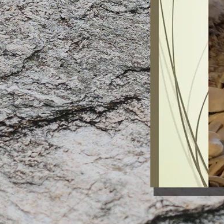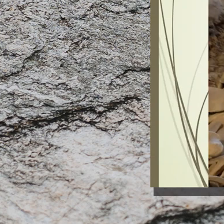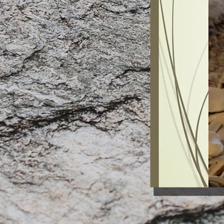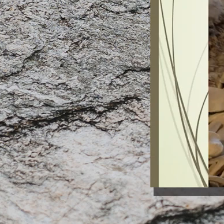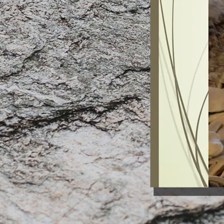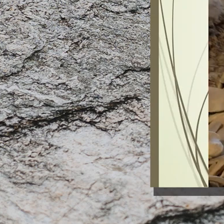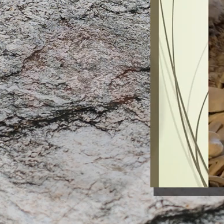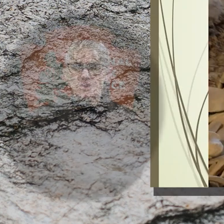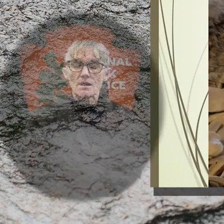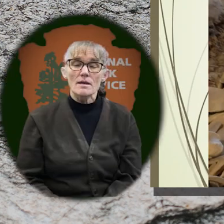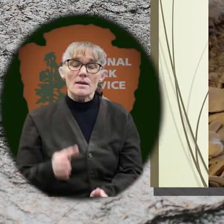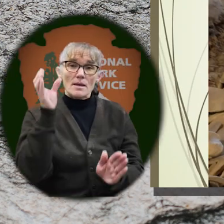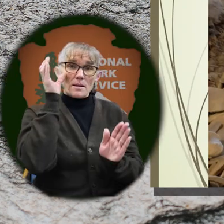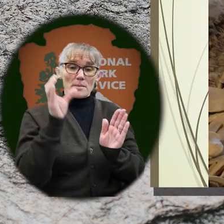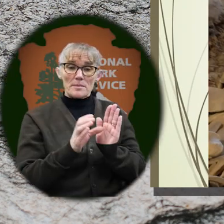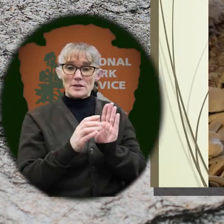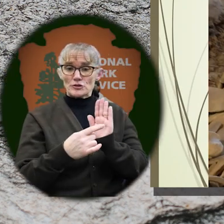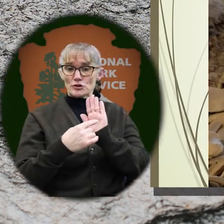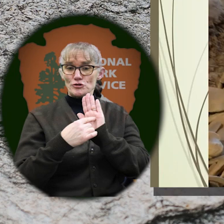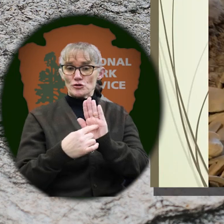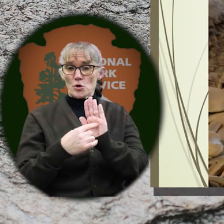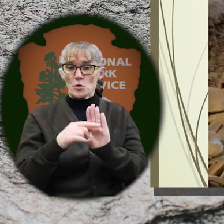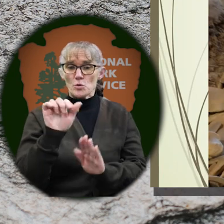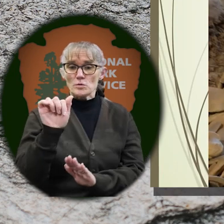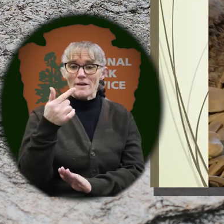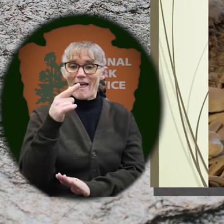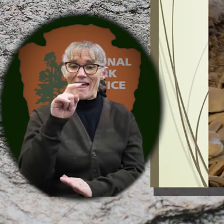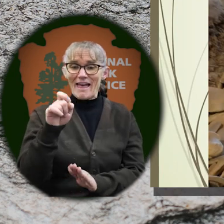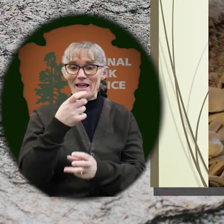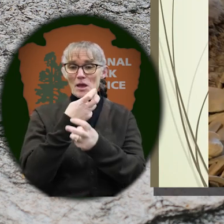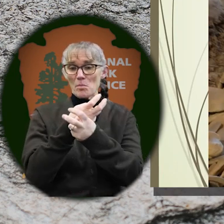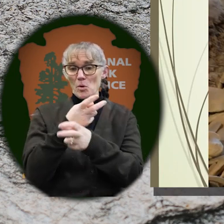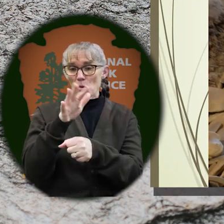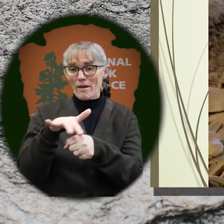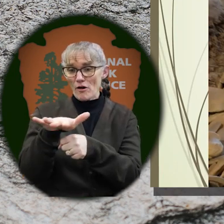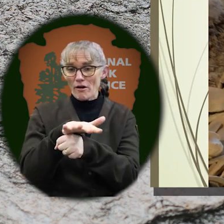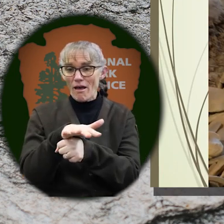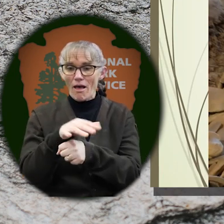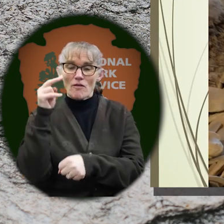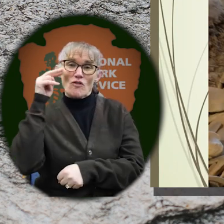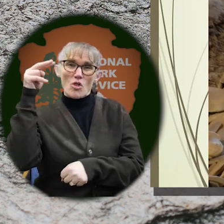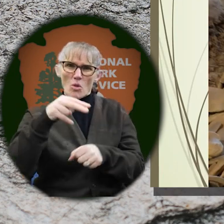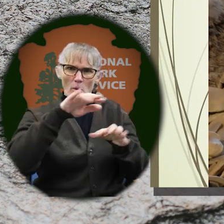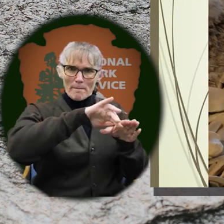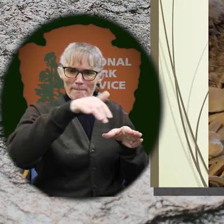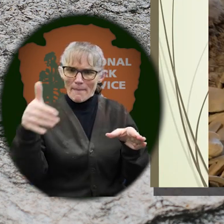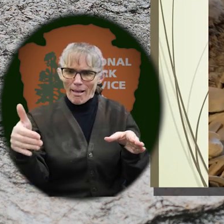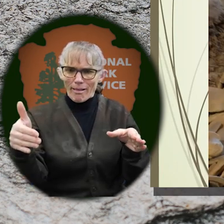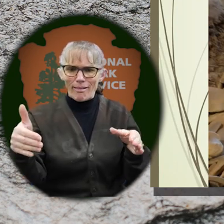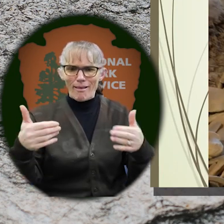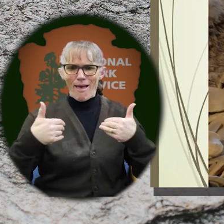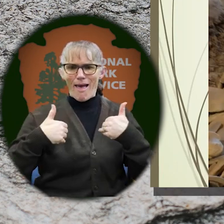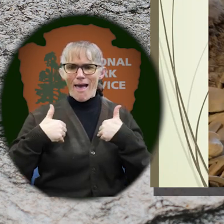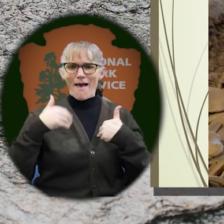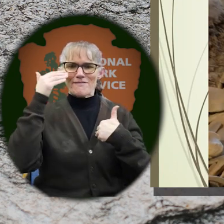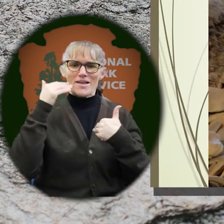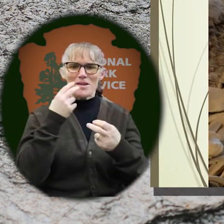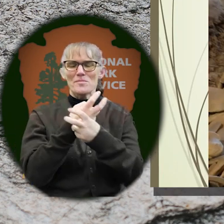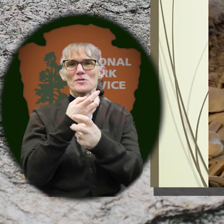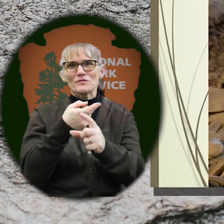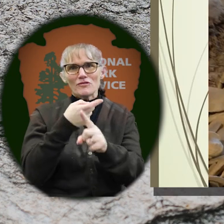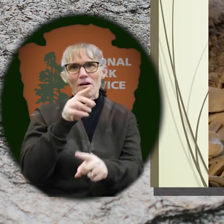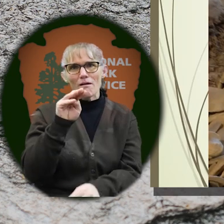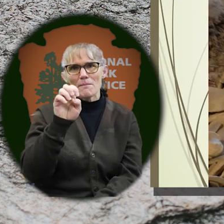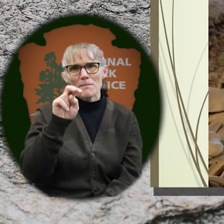fragile. Please do not touch." And this picture depicts the agate bone bed. If you look carefully, you can